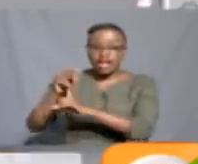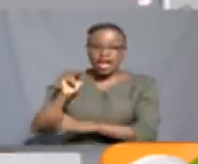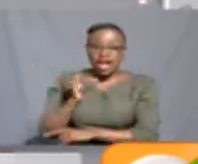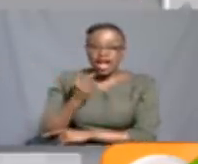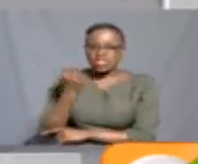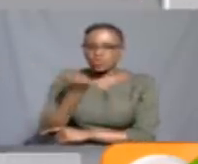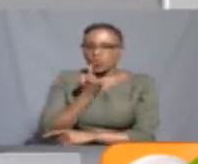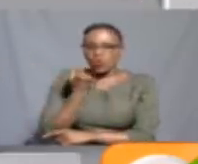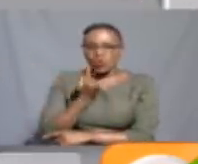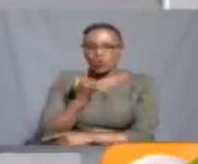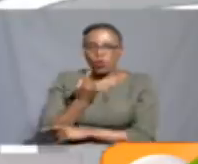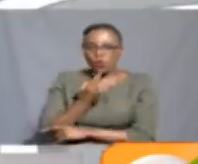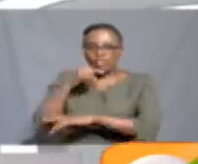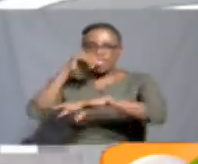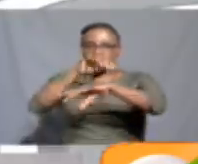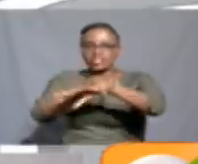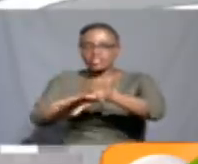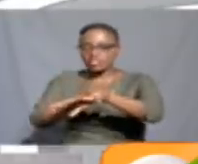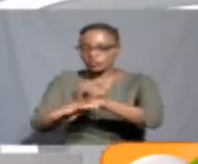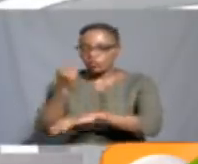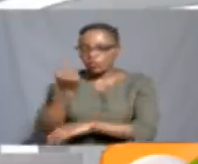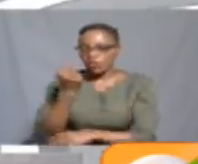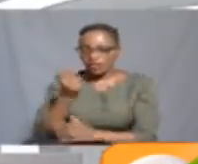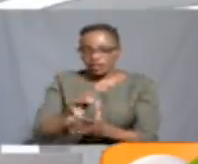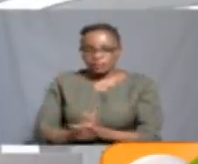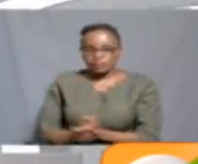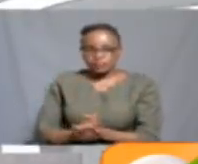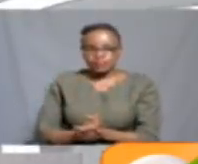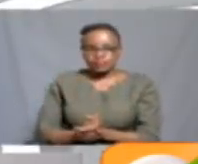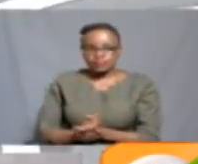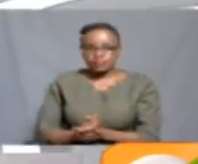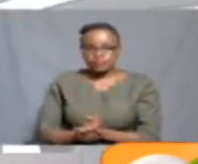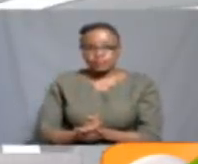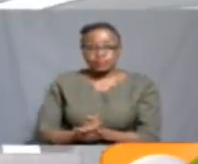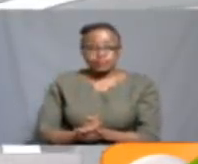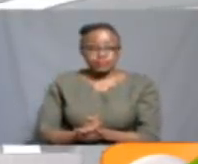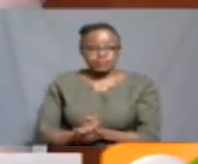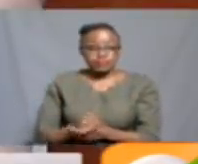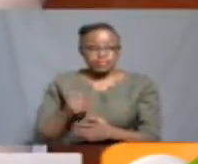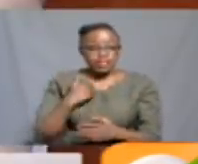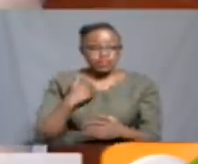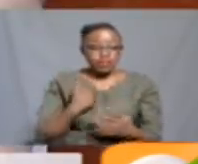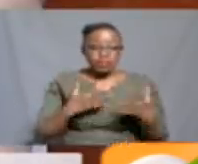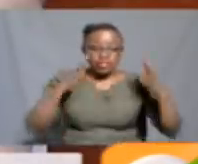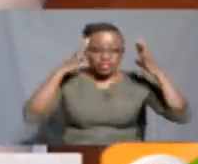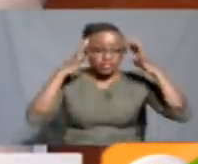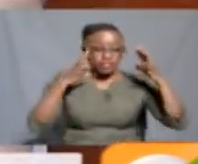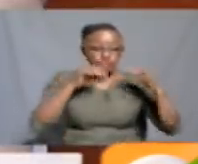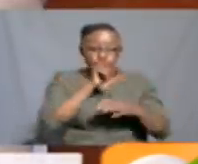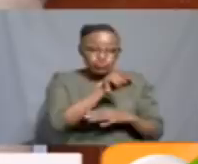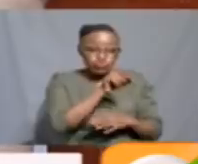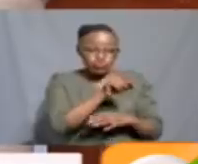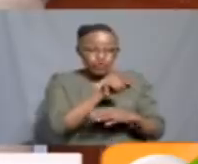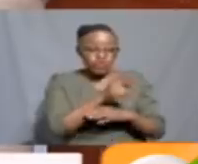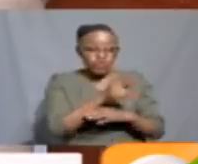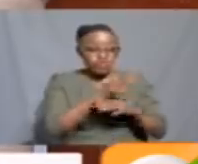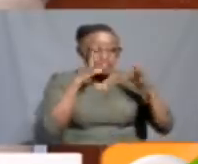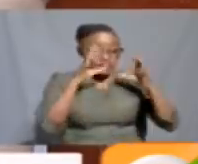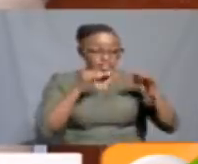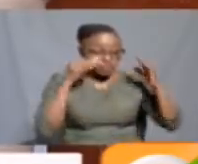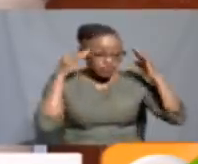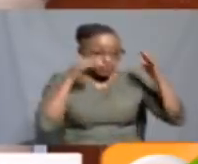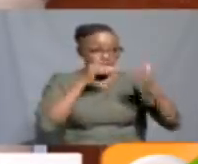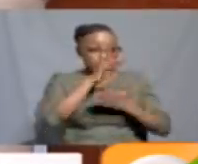just have to reach out. There's no way besides you putting yourself in